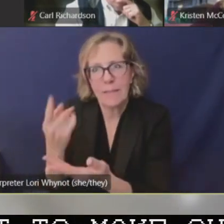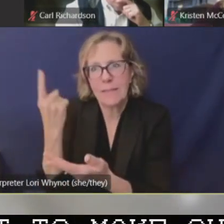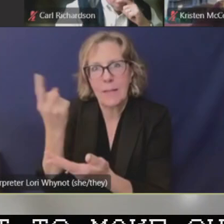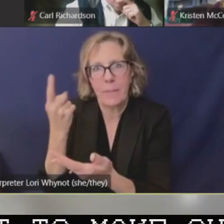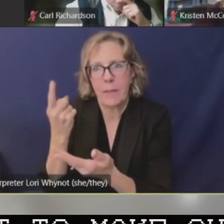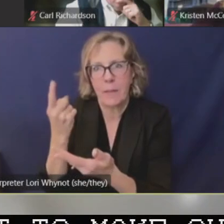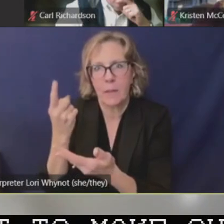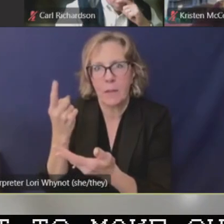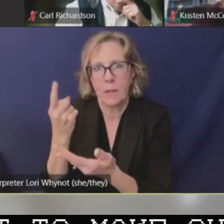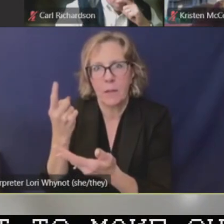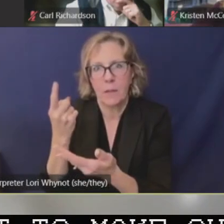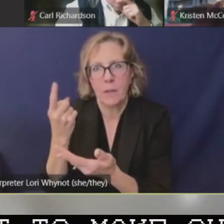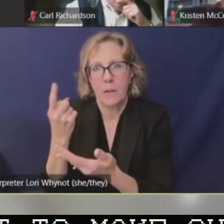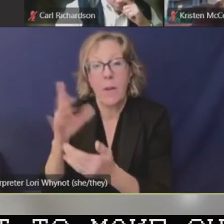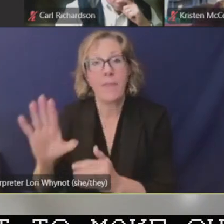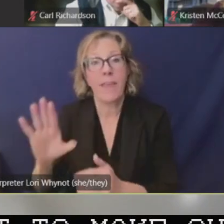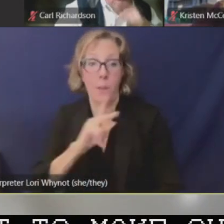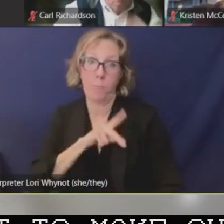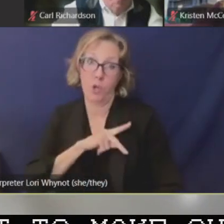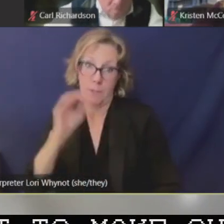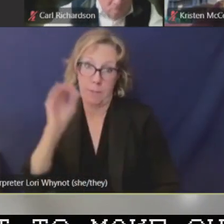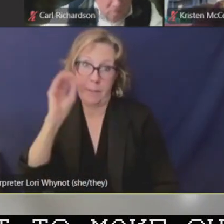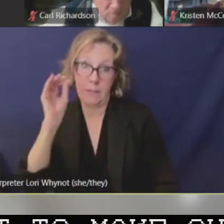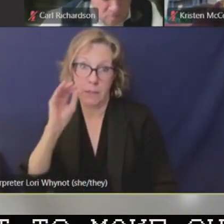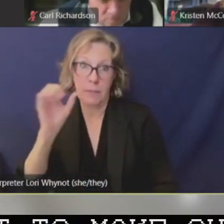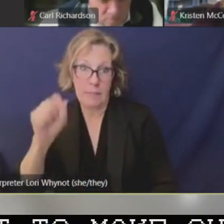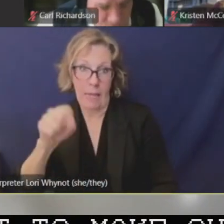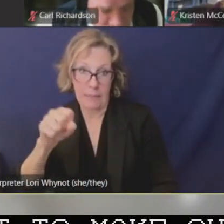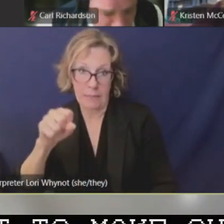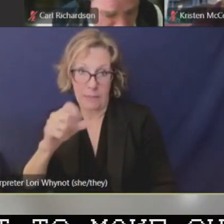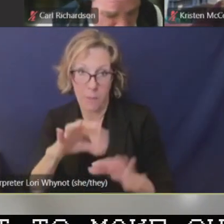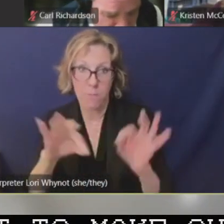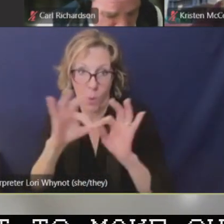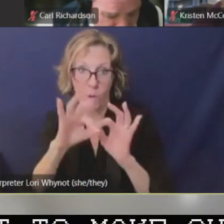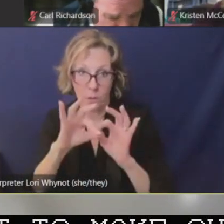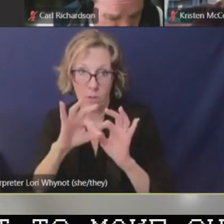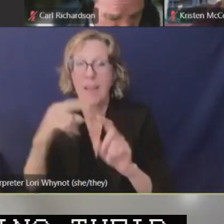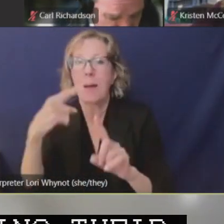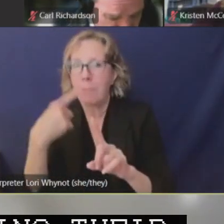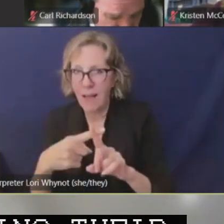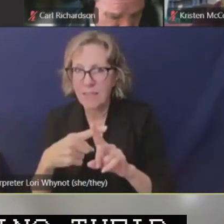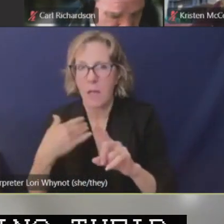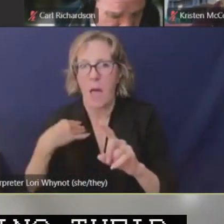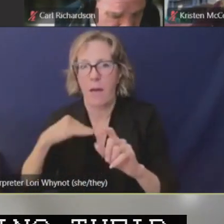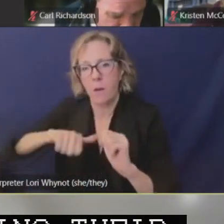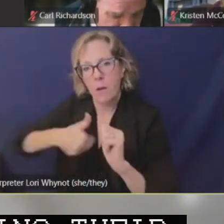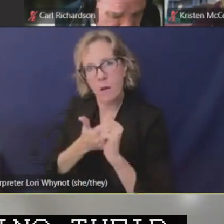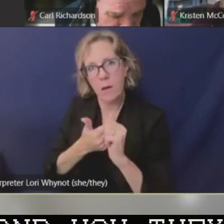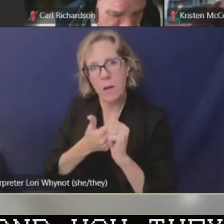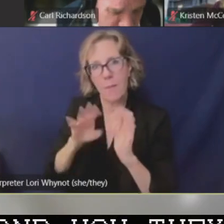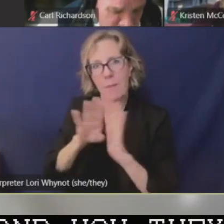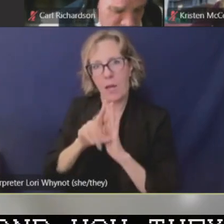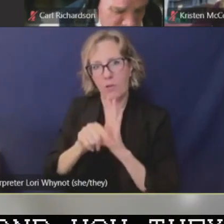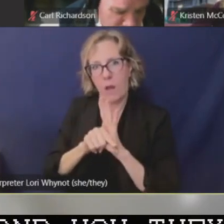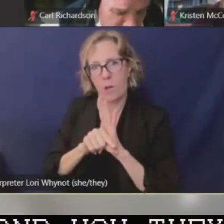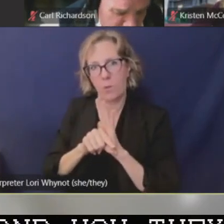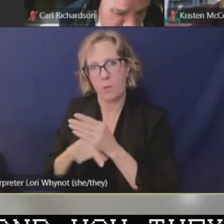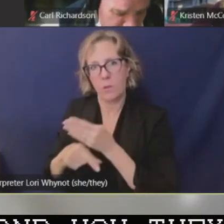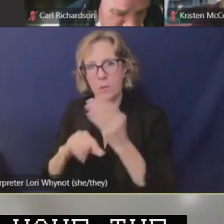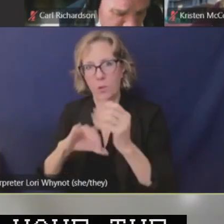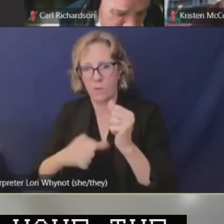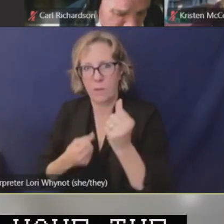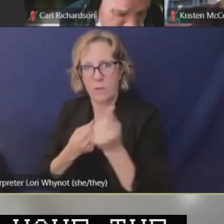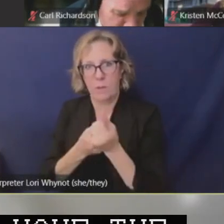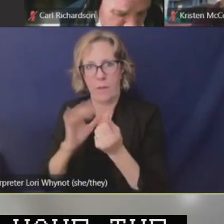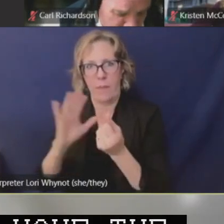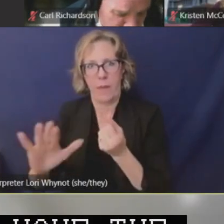giving their personal opinions and how they feel, but then also have the proper background, right, and the foundation to substantiate